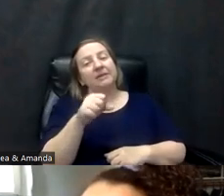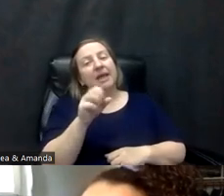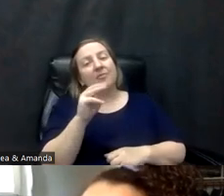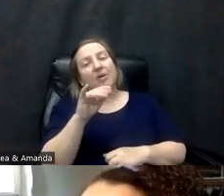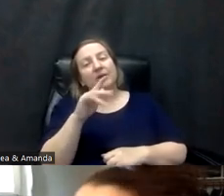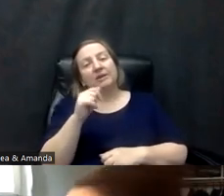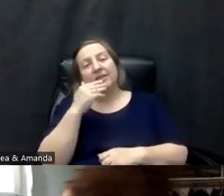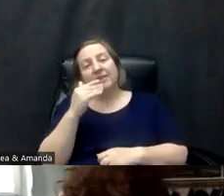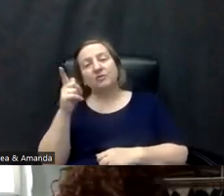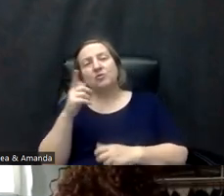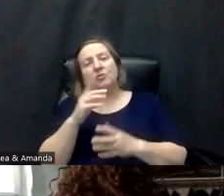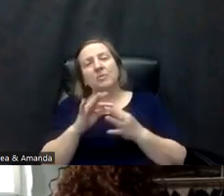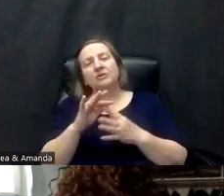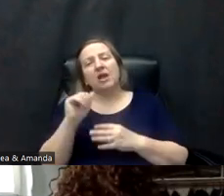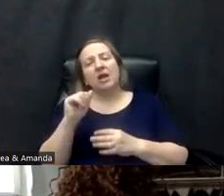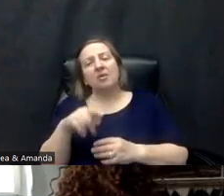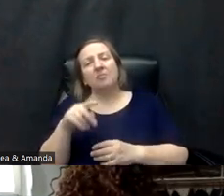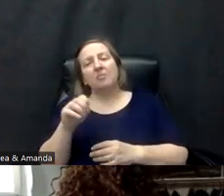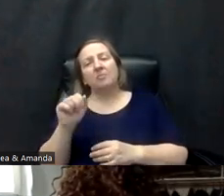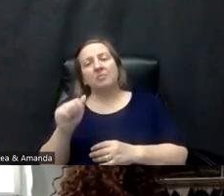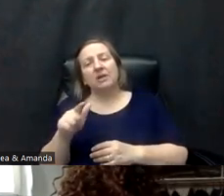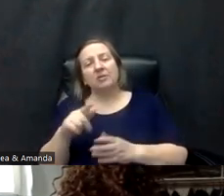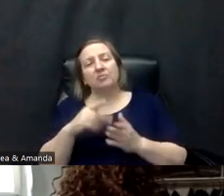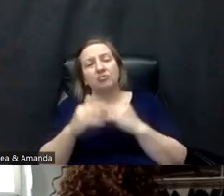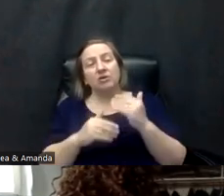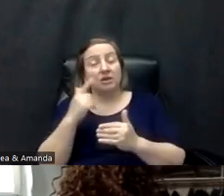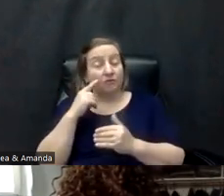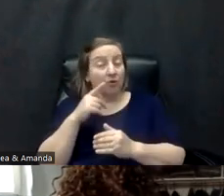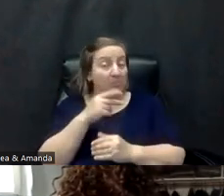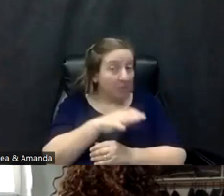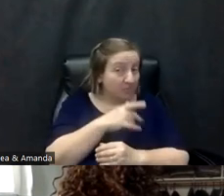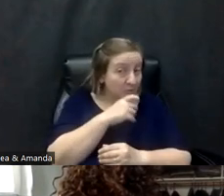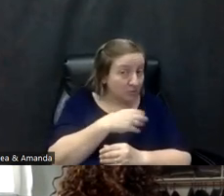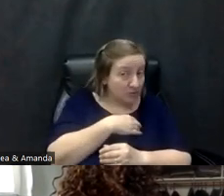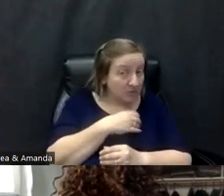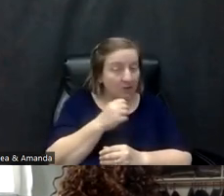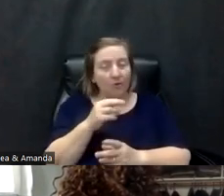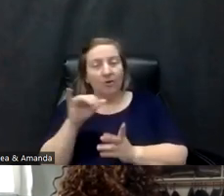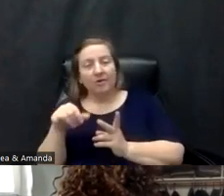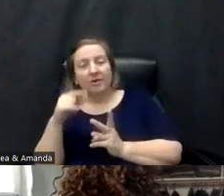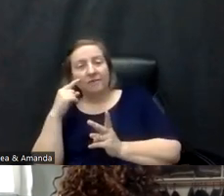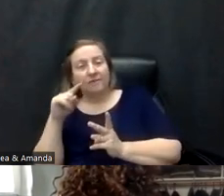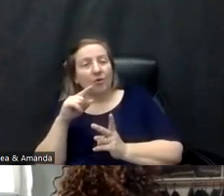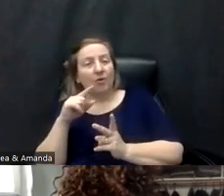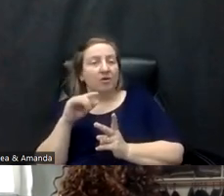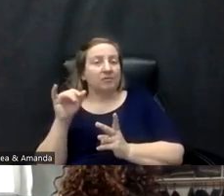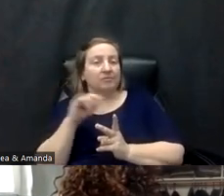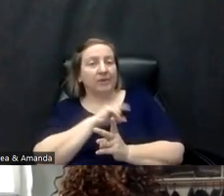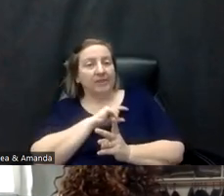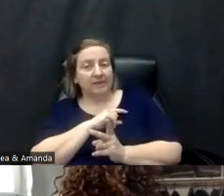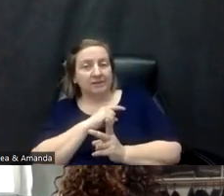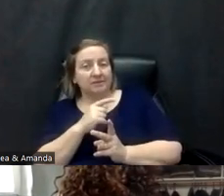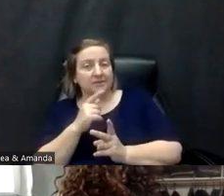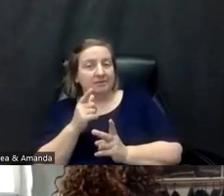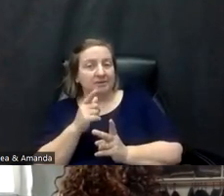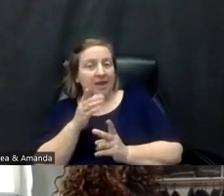mentioned an appeals process. Is that for members of the public who complain, or is that for like the police?